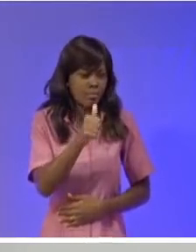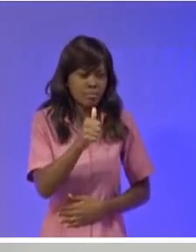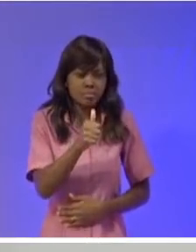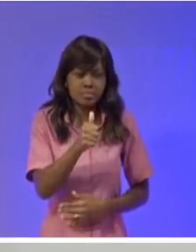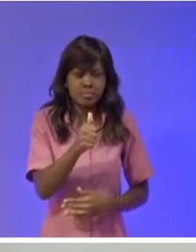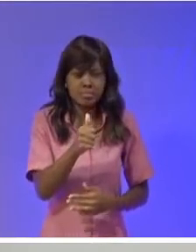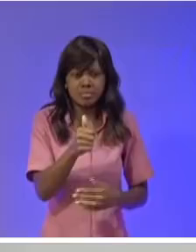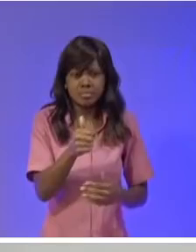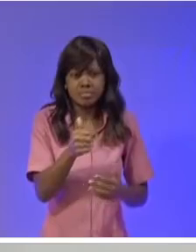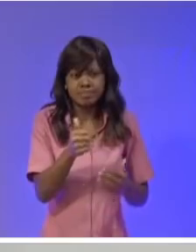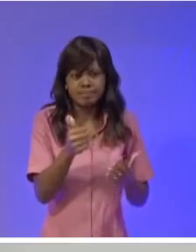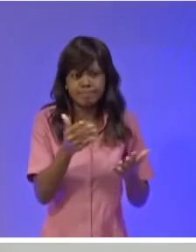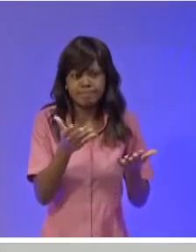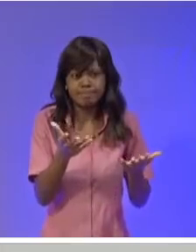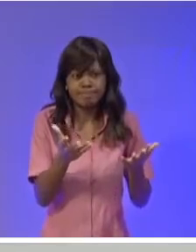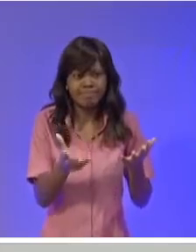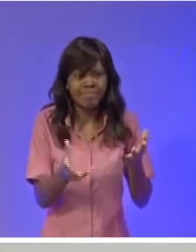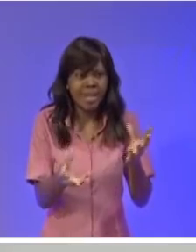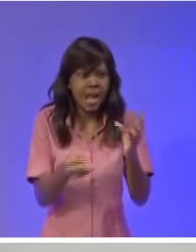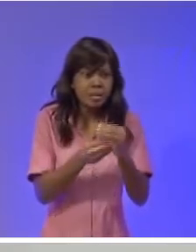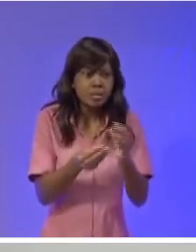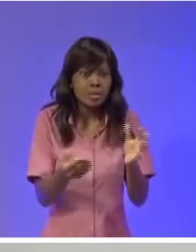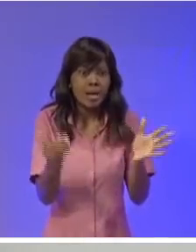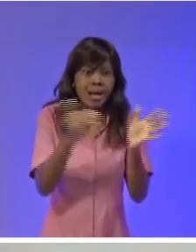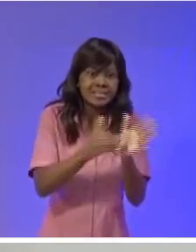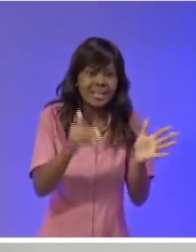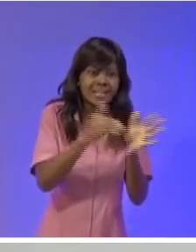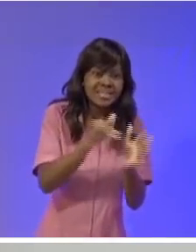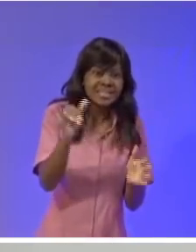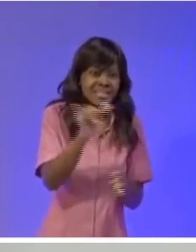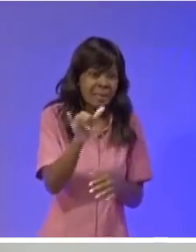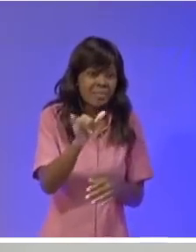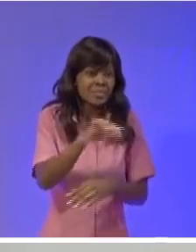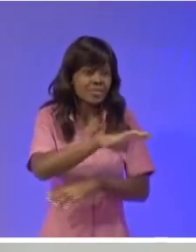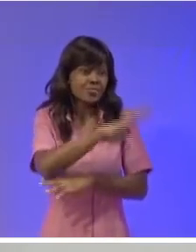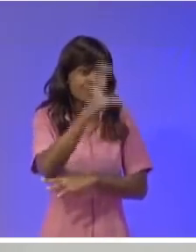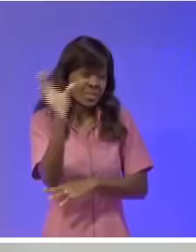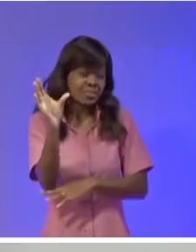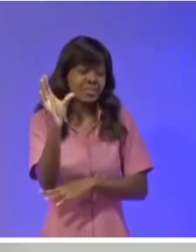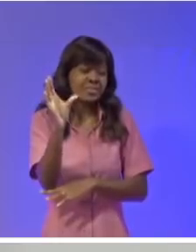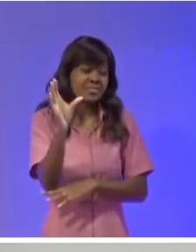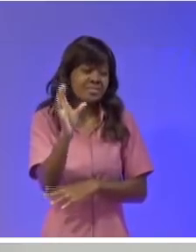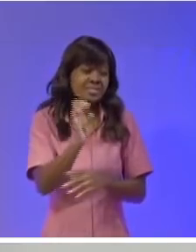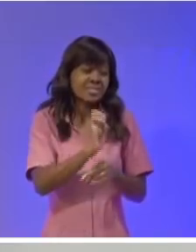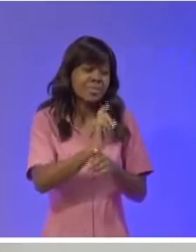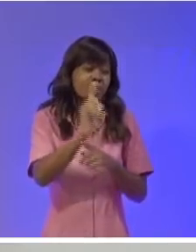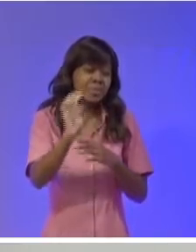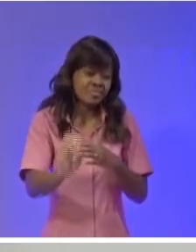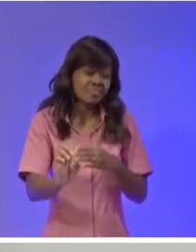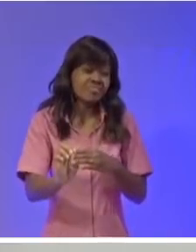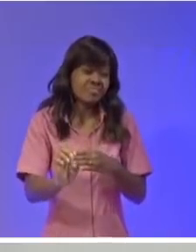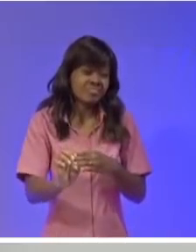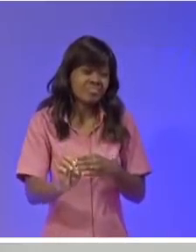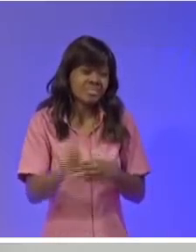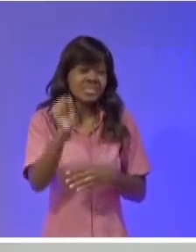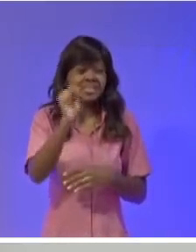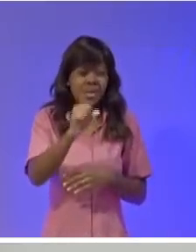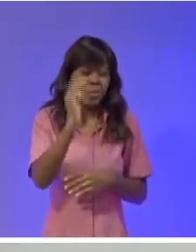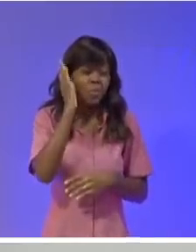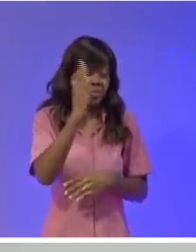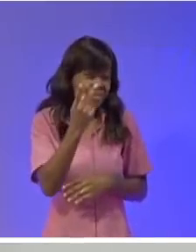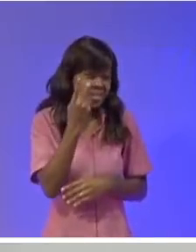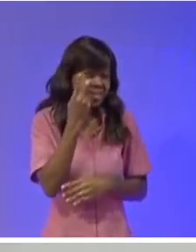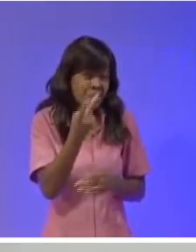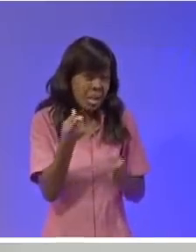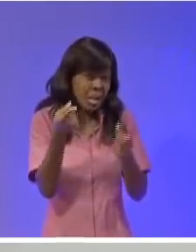the Christmas weekend. We are now on the lookout for a surge in cases because of Christmas activities. You saw